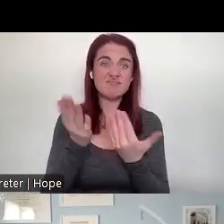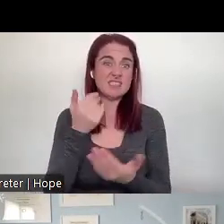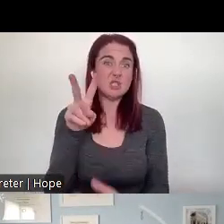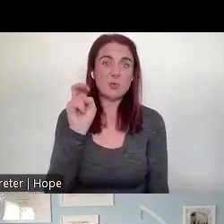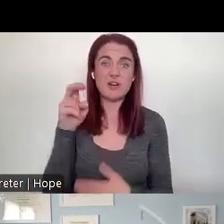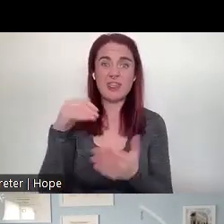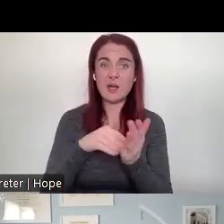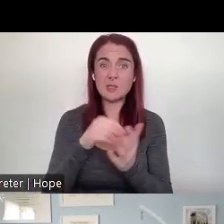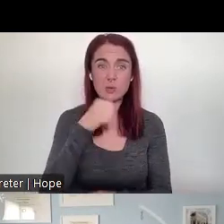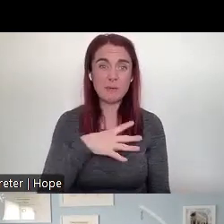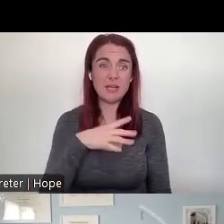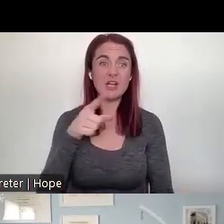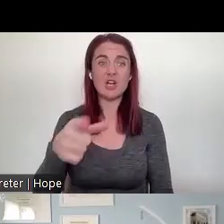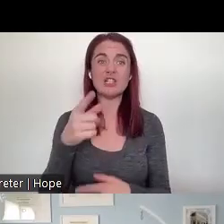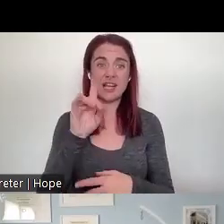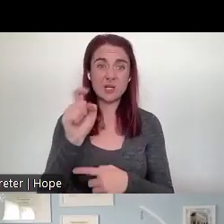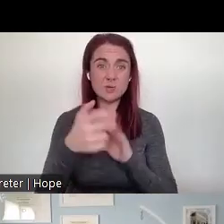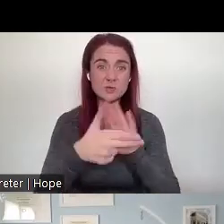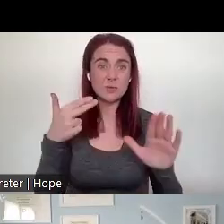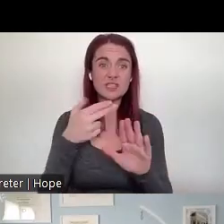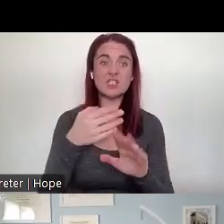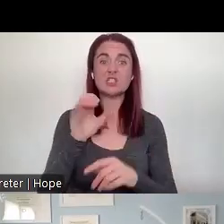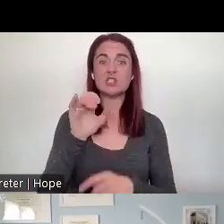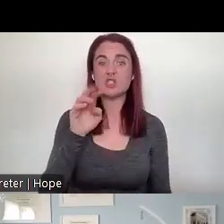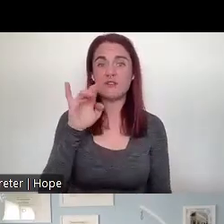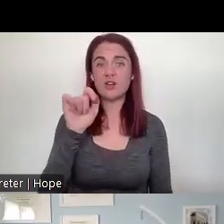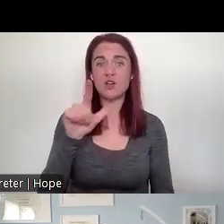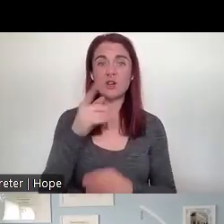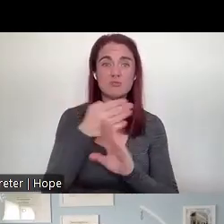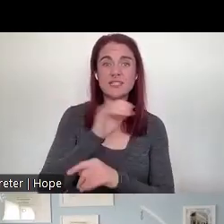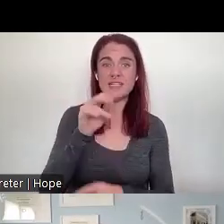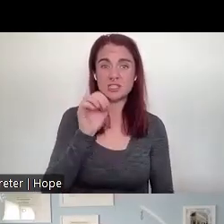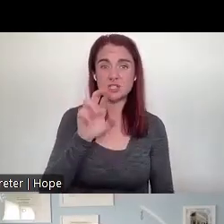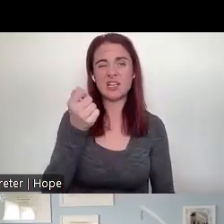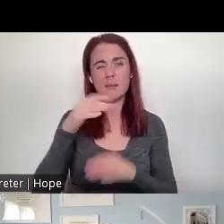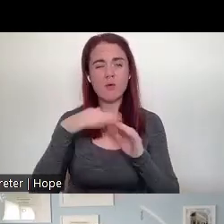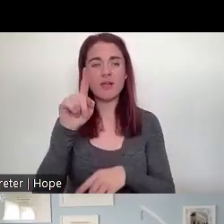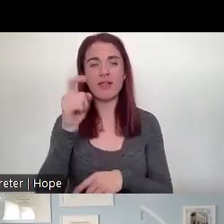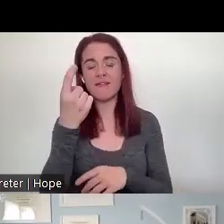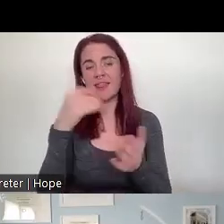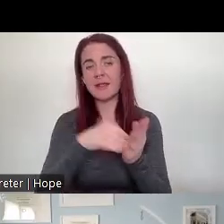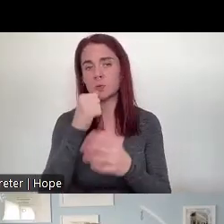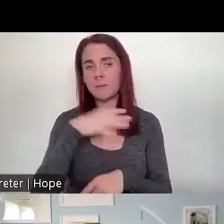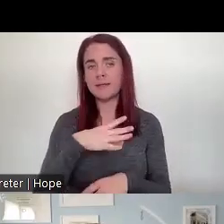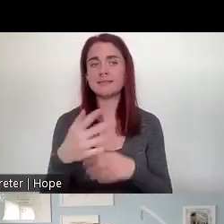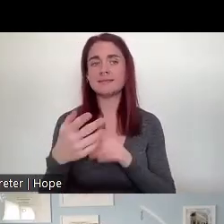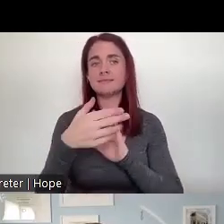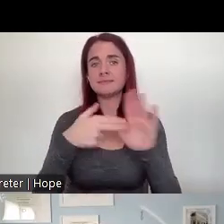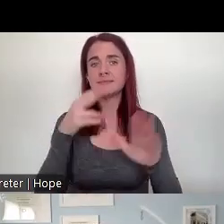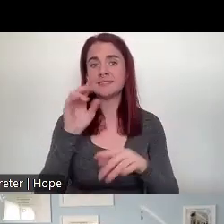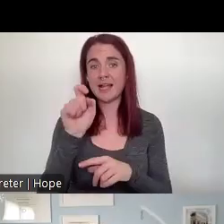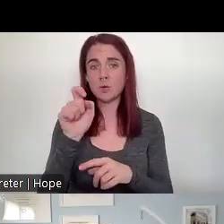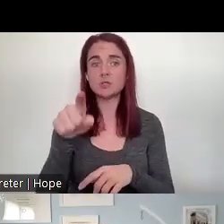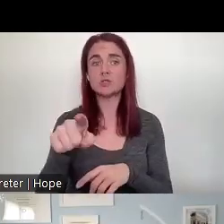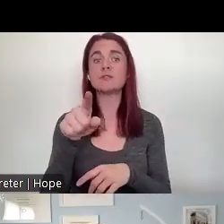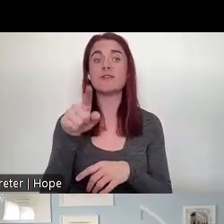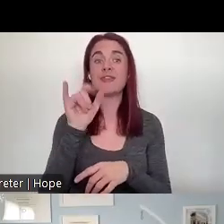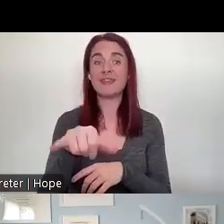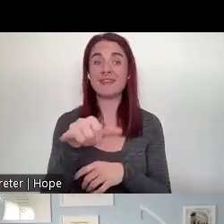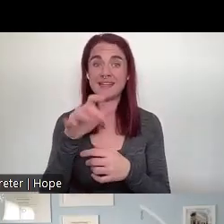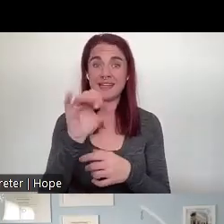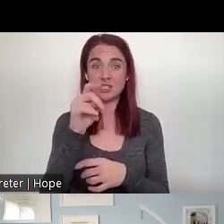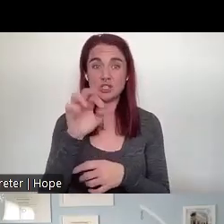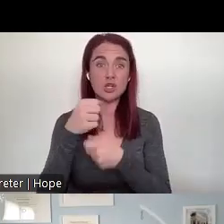with cervical precancer. A little over 11,000 women are diagnosed with cervical cancer caused by